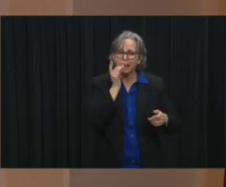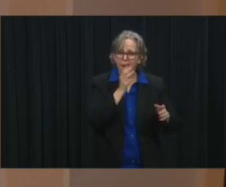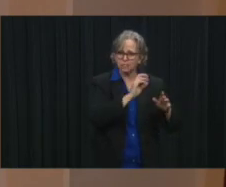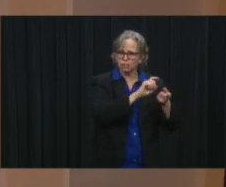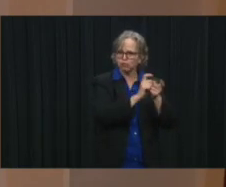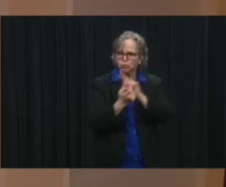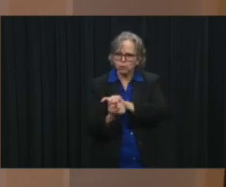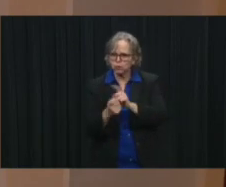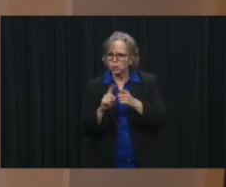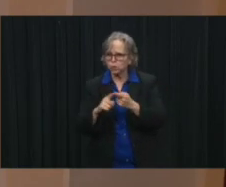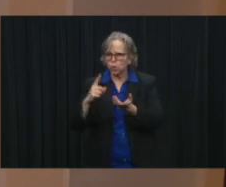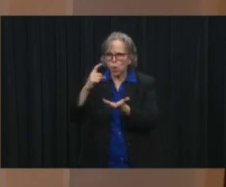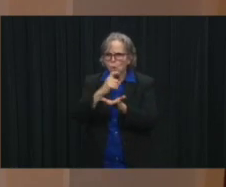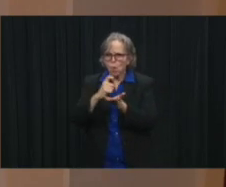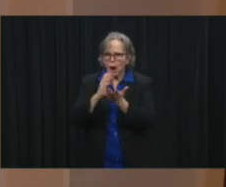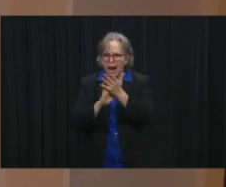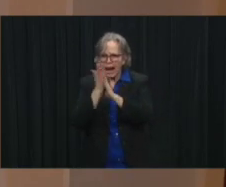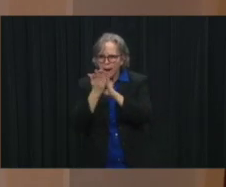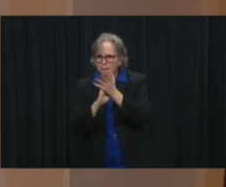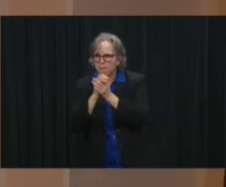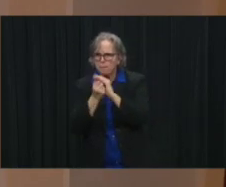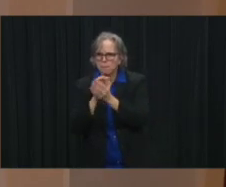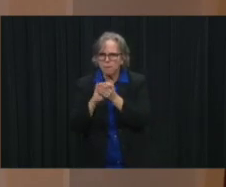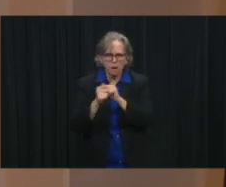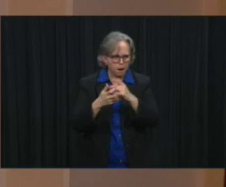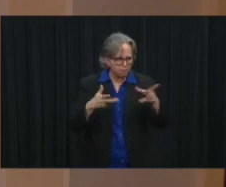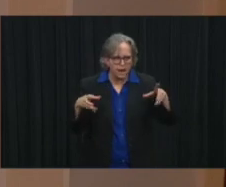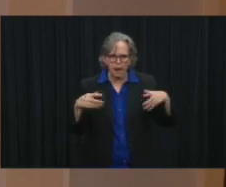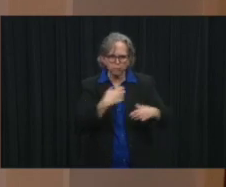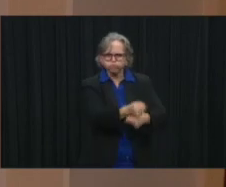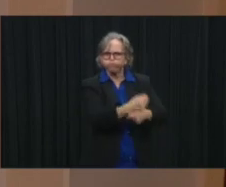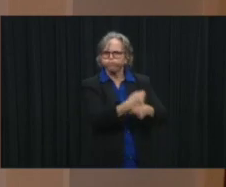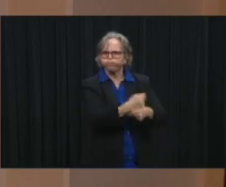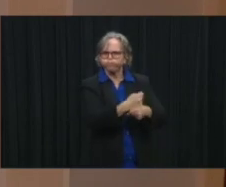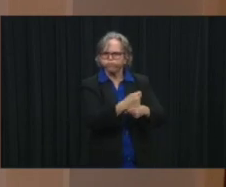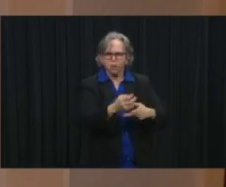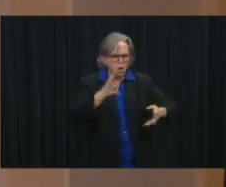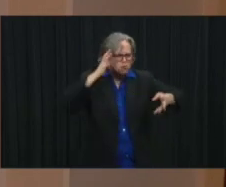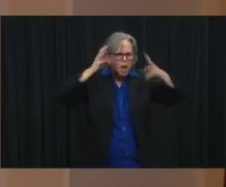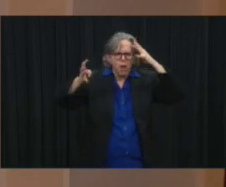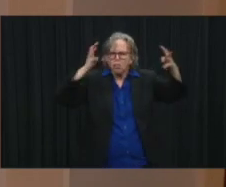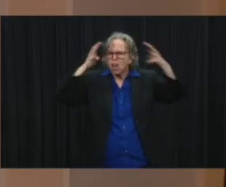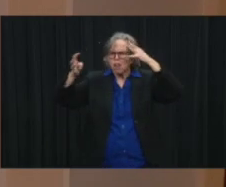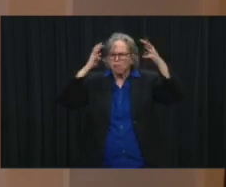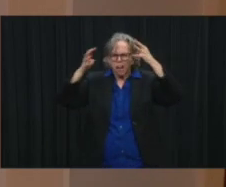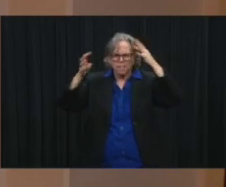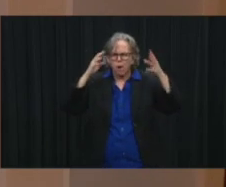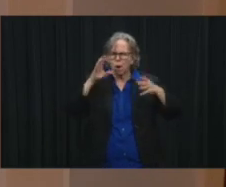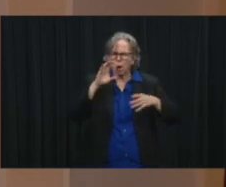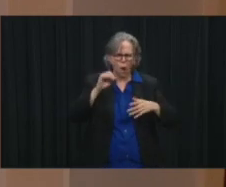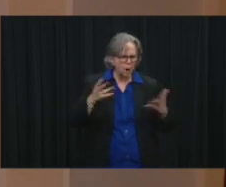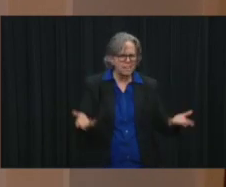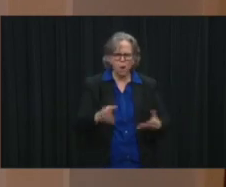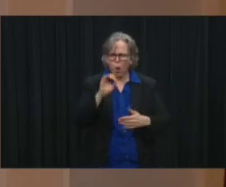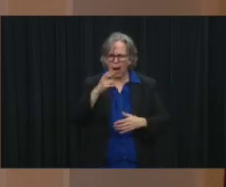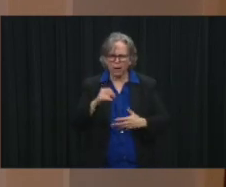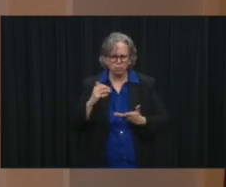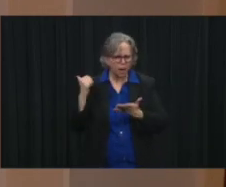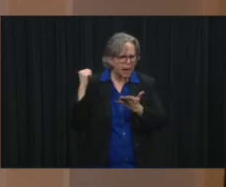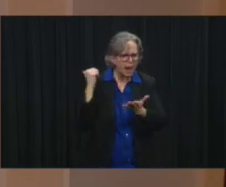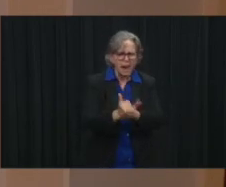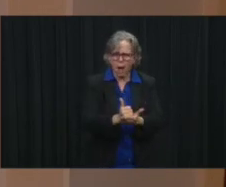And everybody, this is just an innovative group of people we have in Ohio, businesses that are that are coming together to try to help us get through